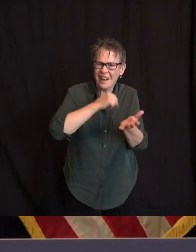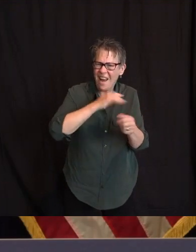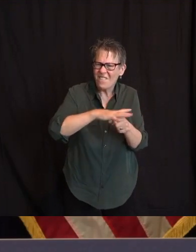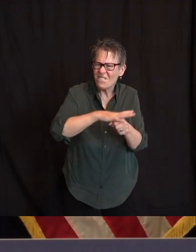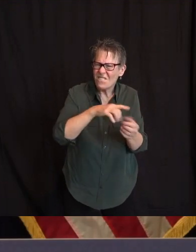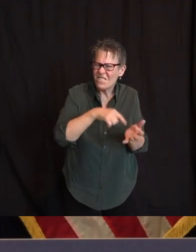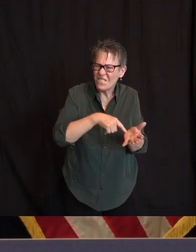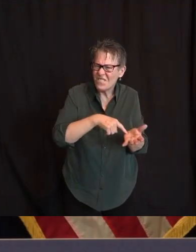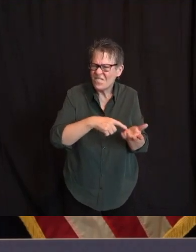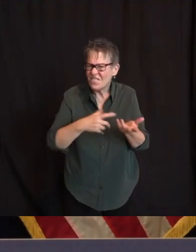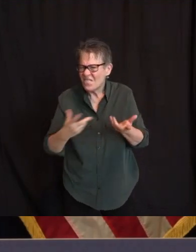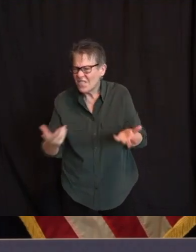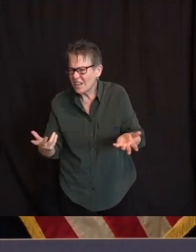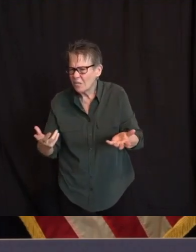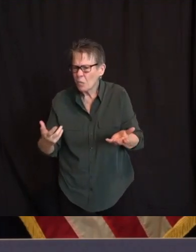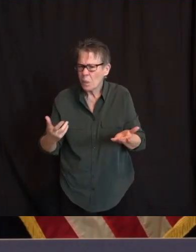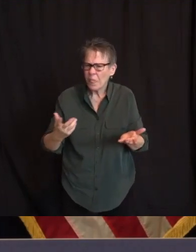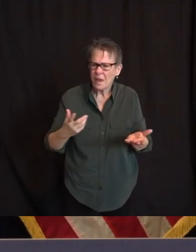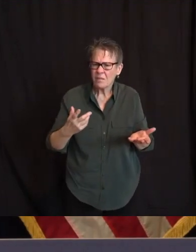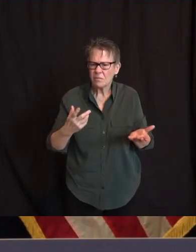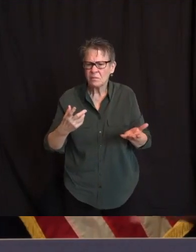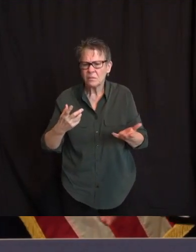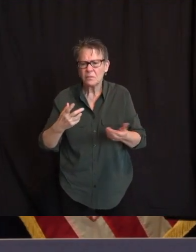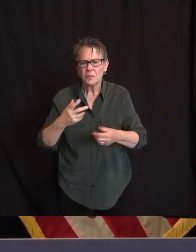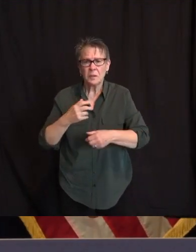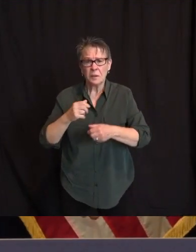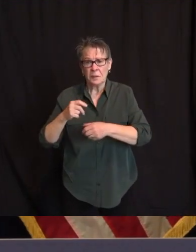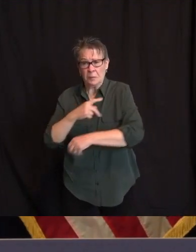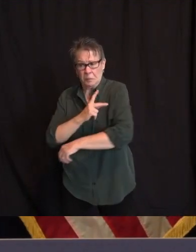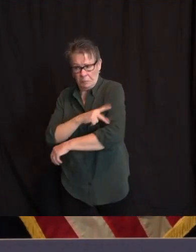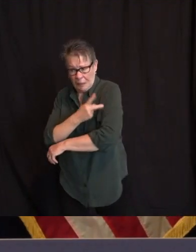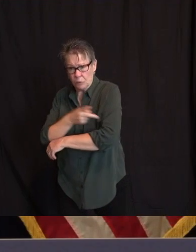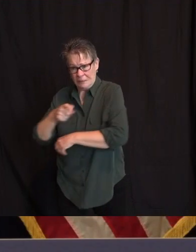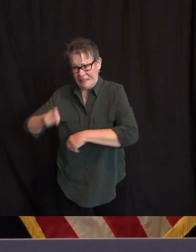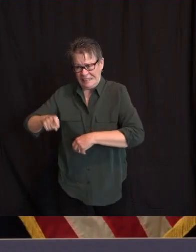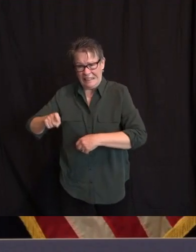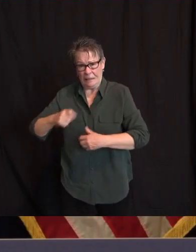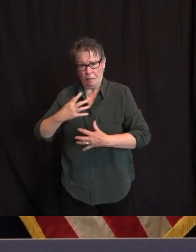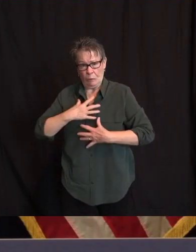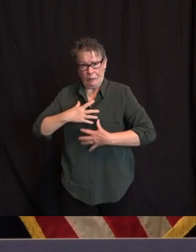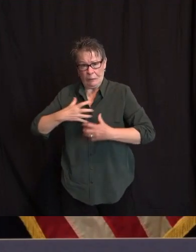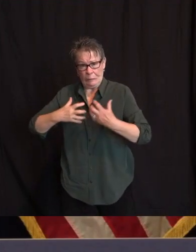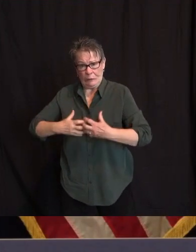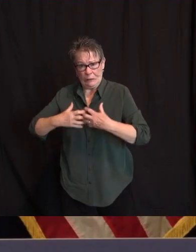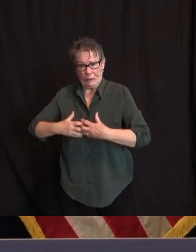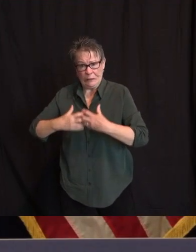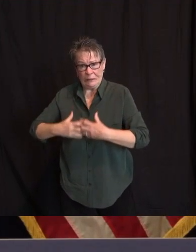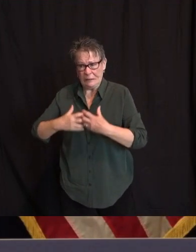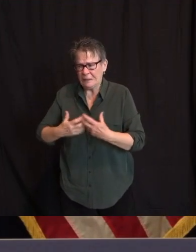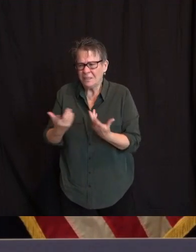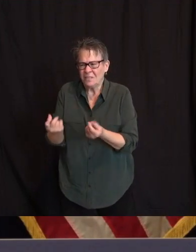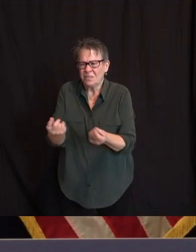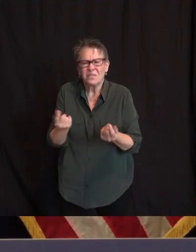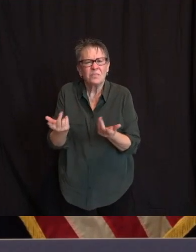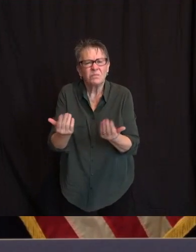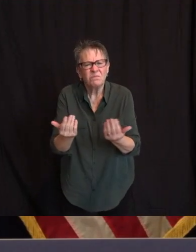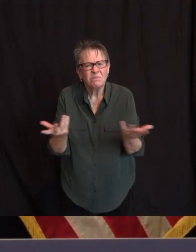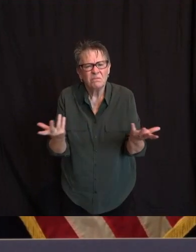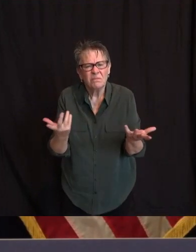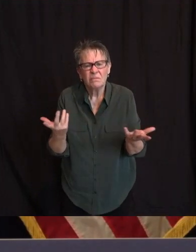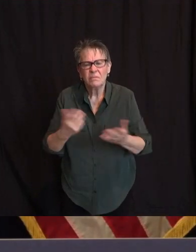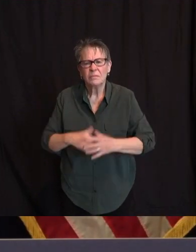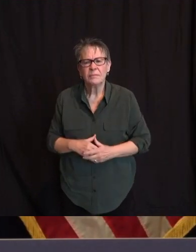concern? Thank you. Thank you. Judy, I'll jump in on a few of these, then will you Sure. come in and correct me and back clean up? Listen, we take the tourism